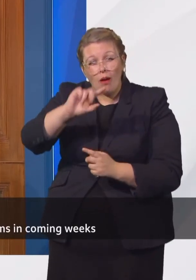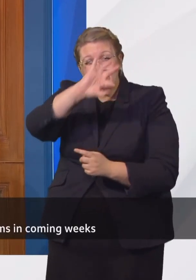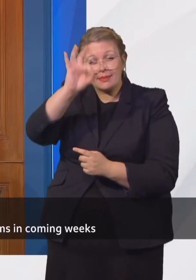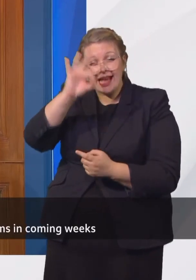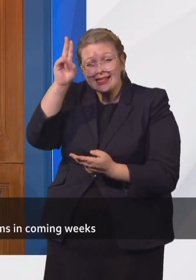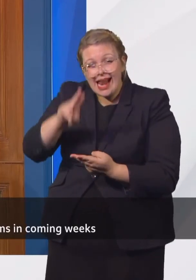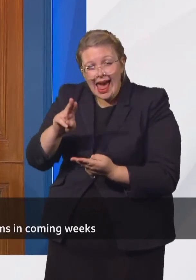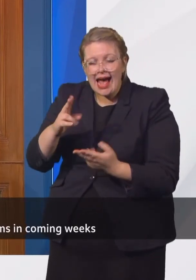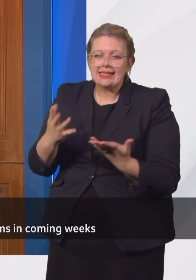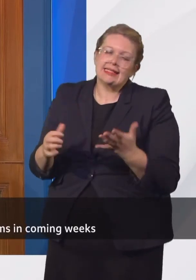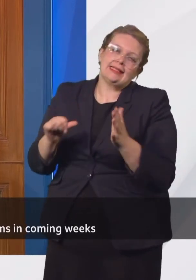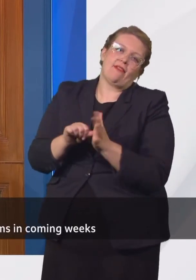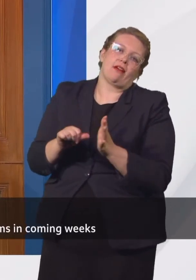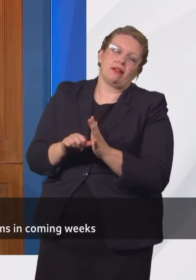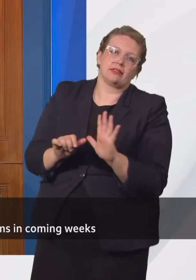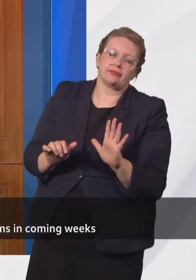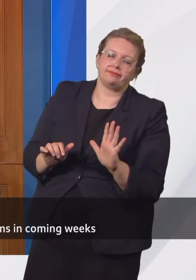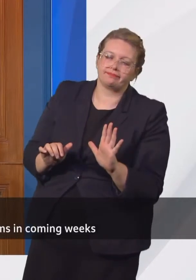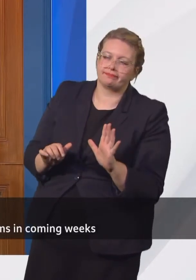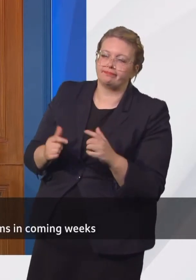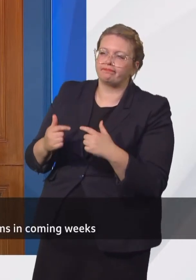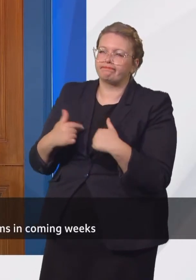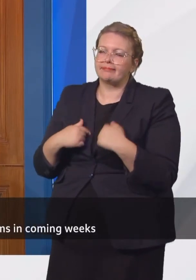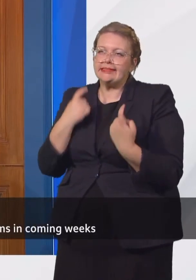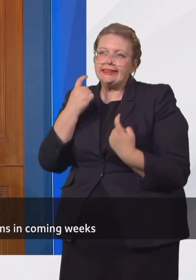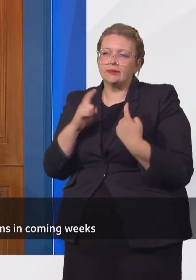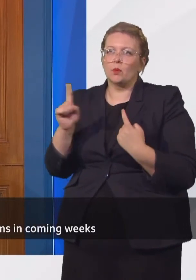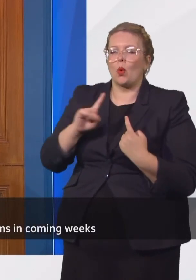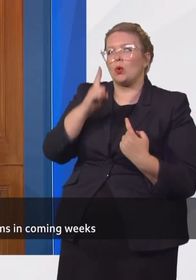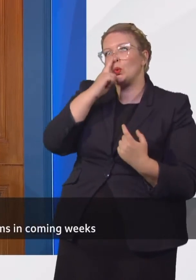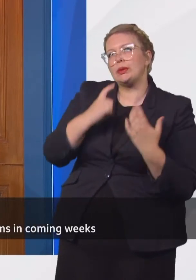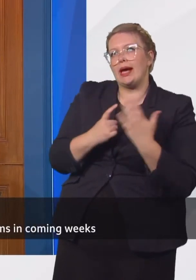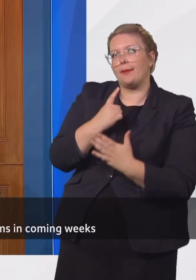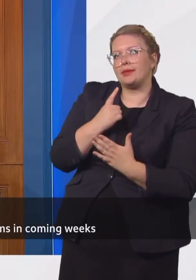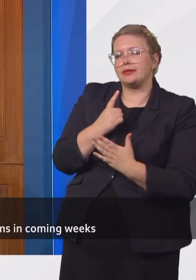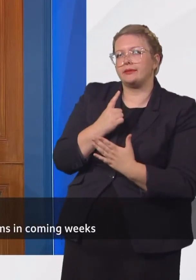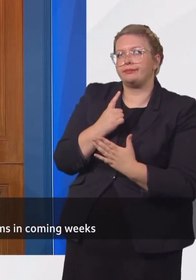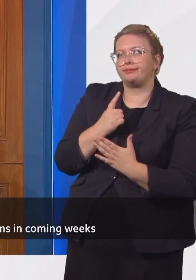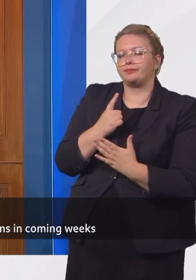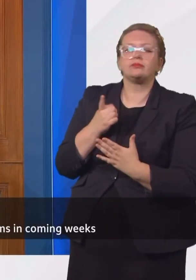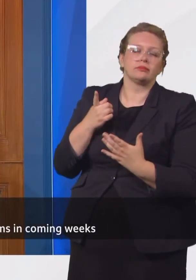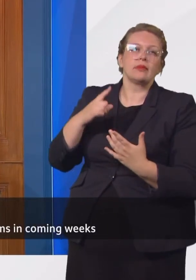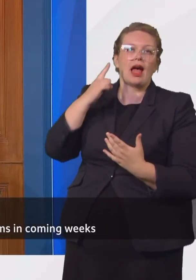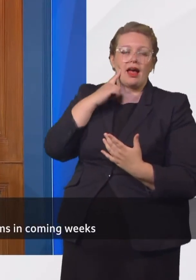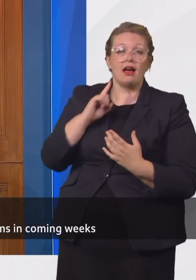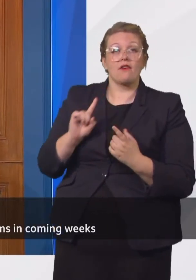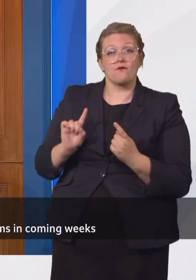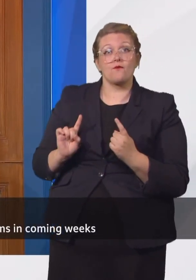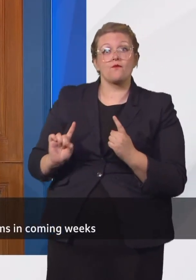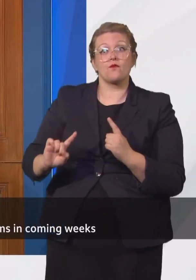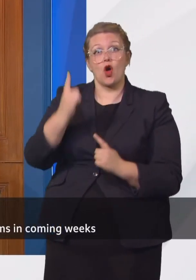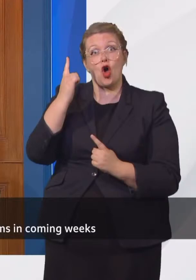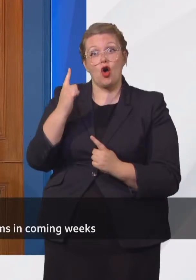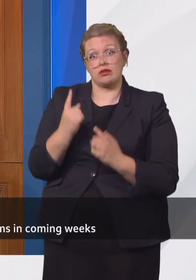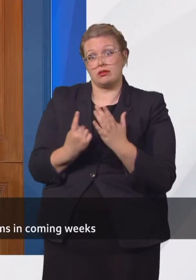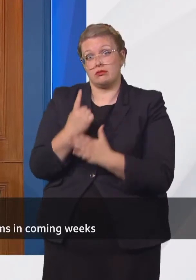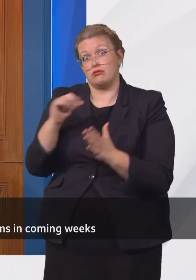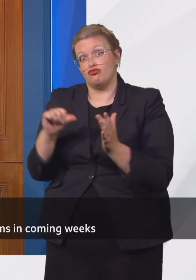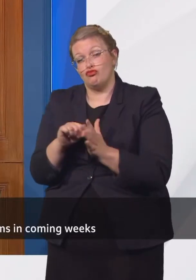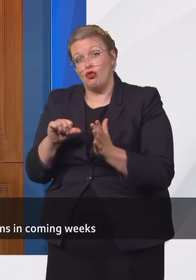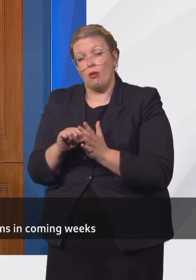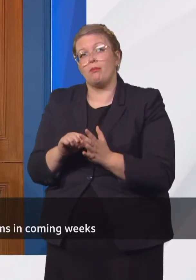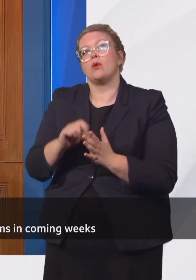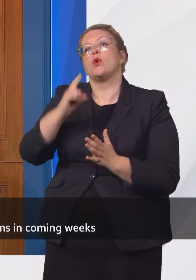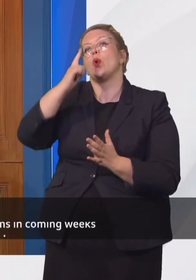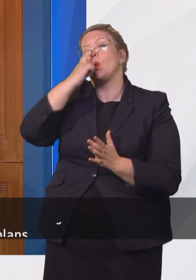the first thing to go, if something goes, will be protecting against infection. But I hope protection